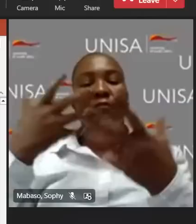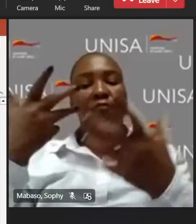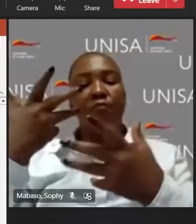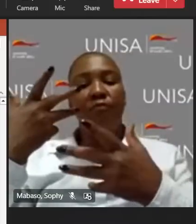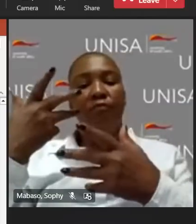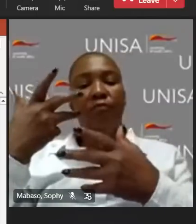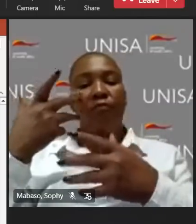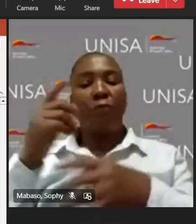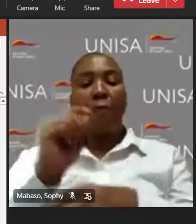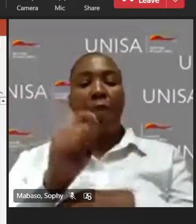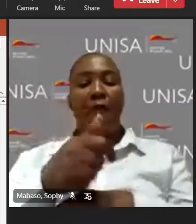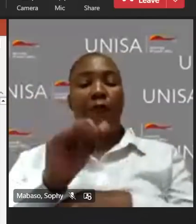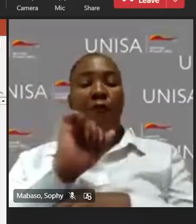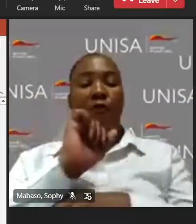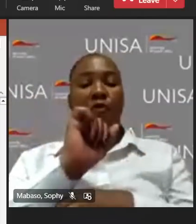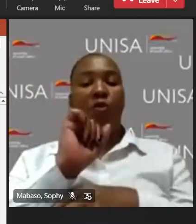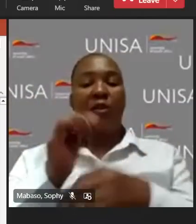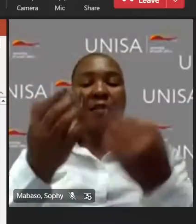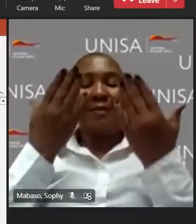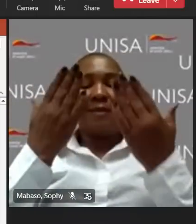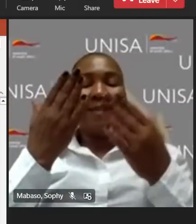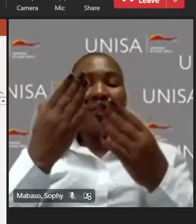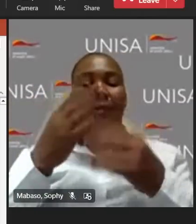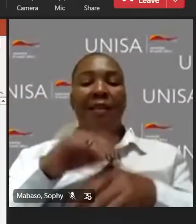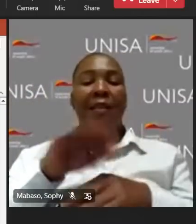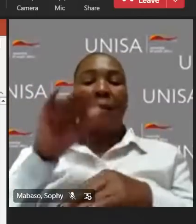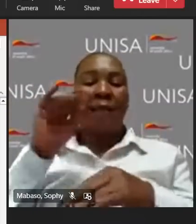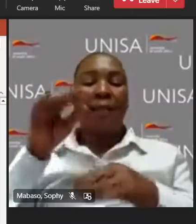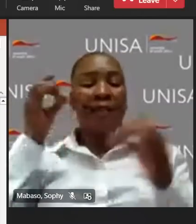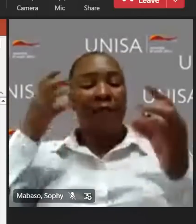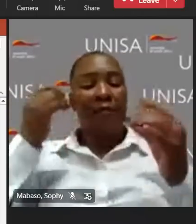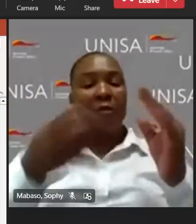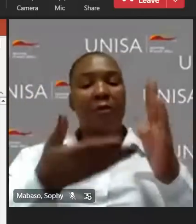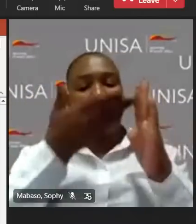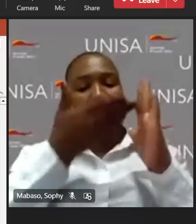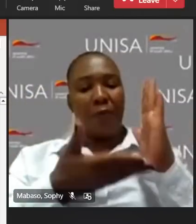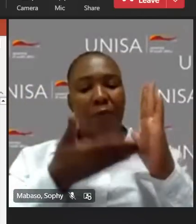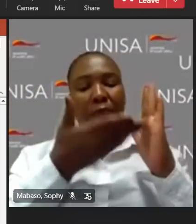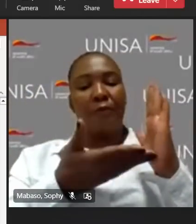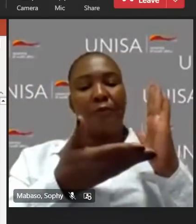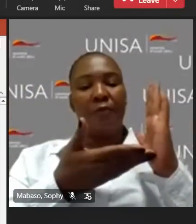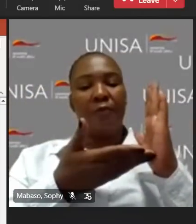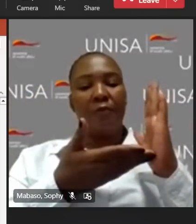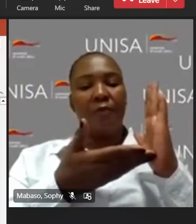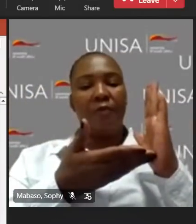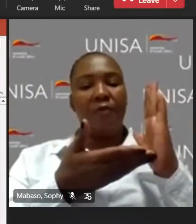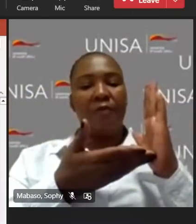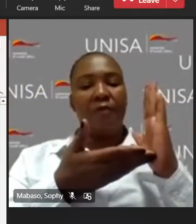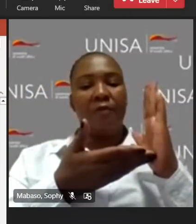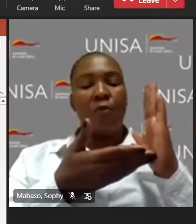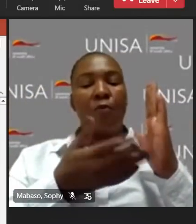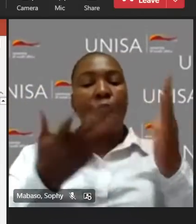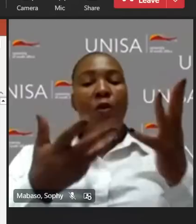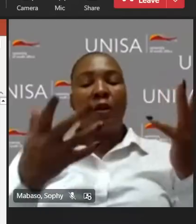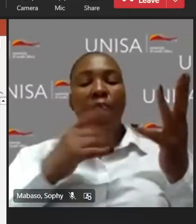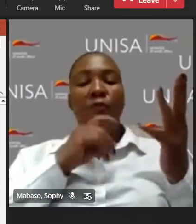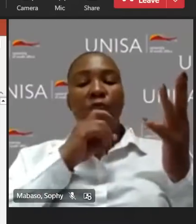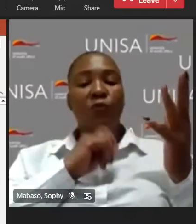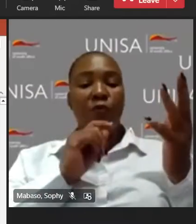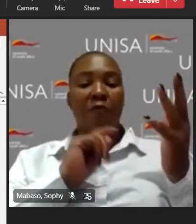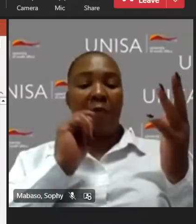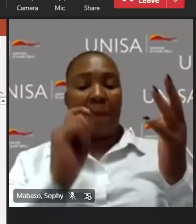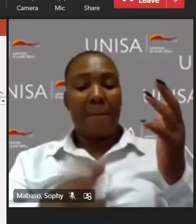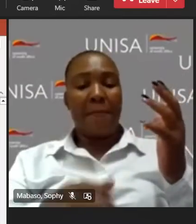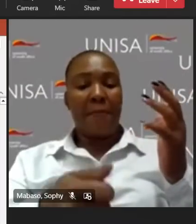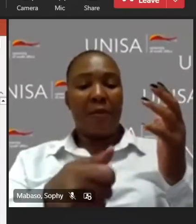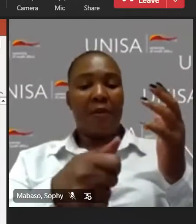studies, these are the banking details that they will use to make payment into Unisa account.